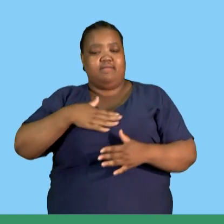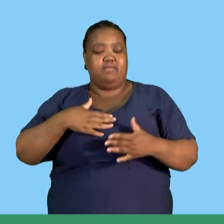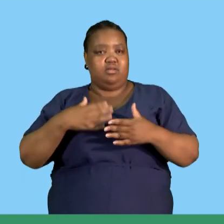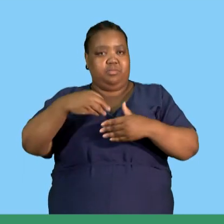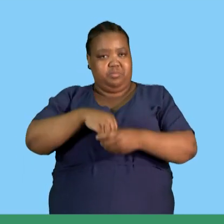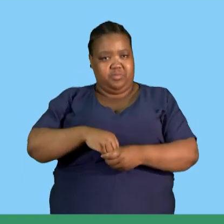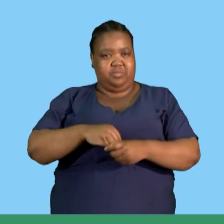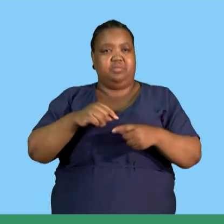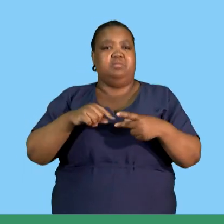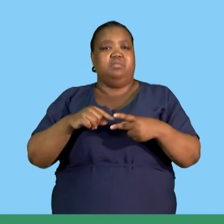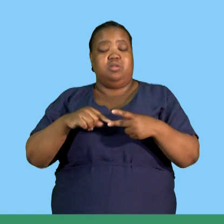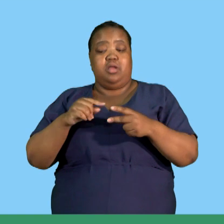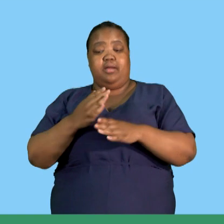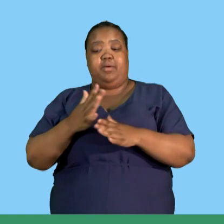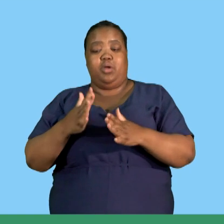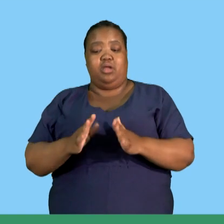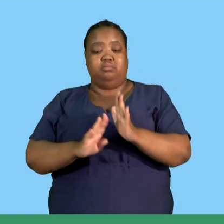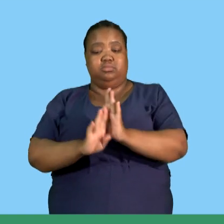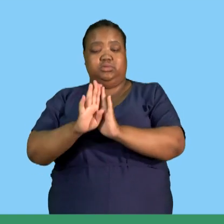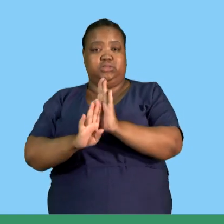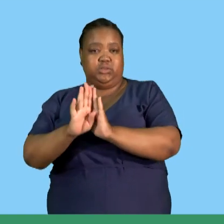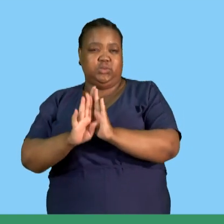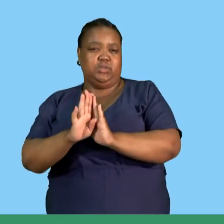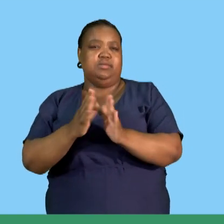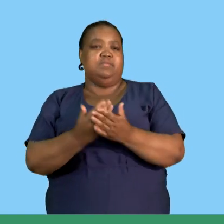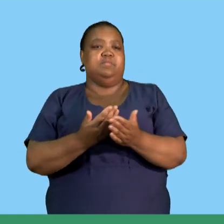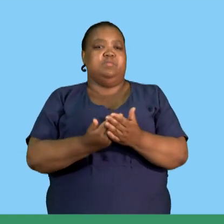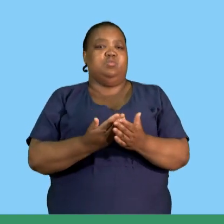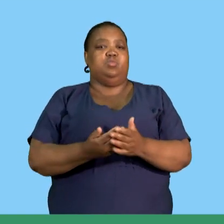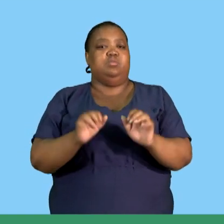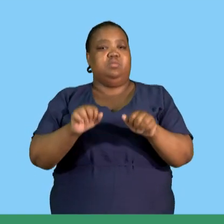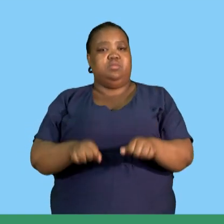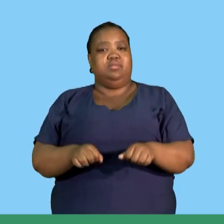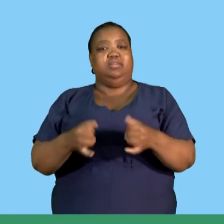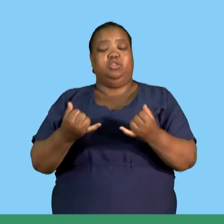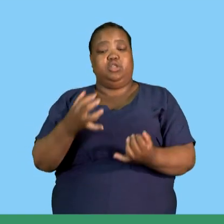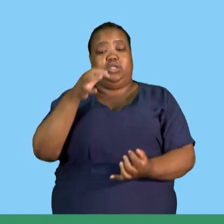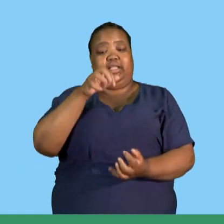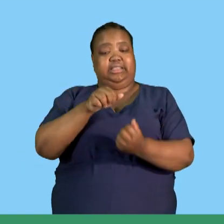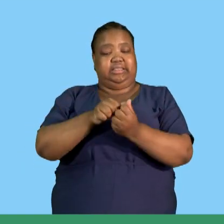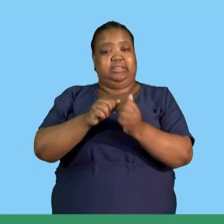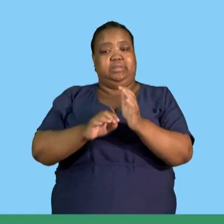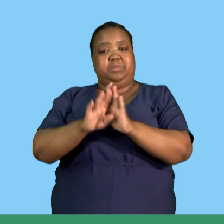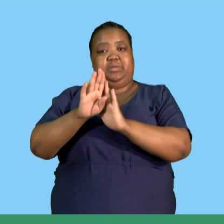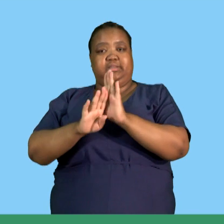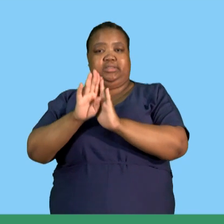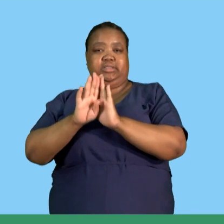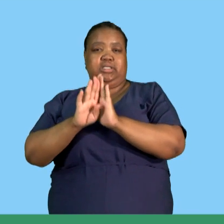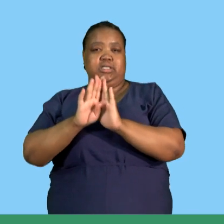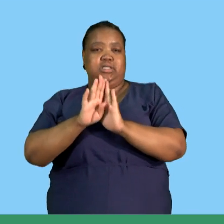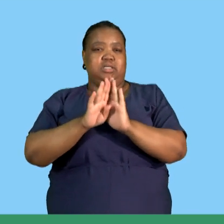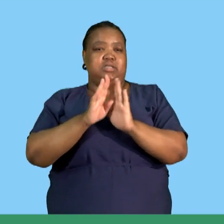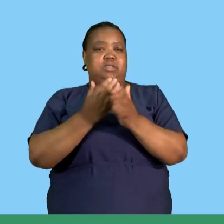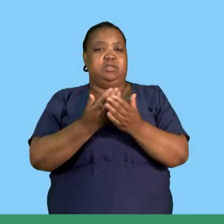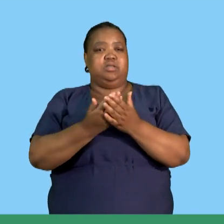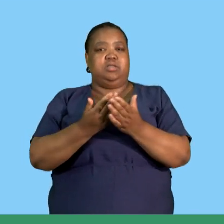business. It provides a visual summary because they can actually see what we are doing. It provides a visual summary of all